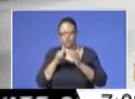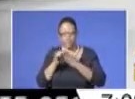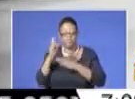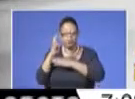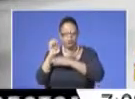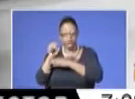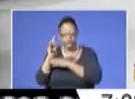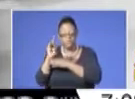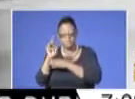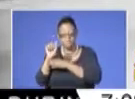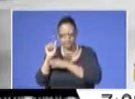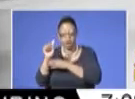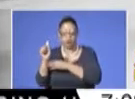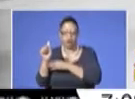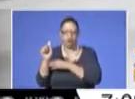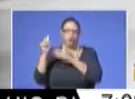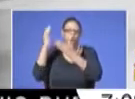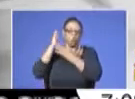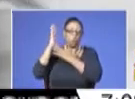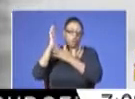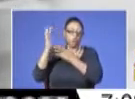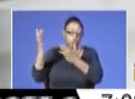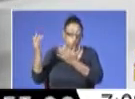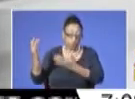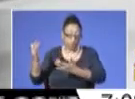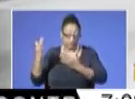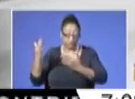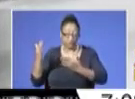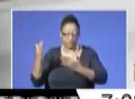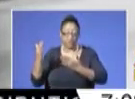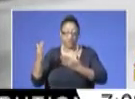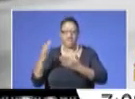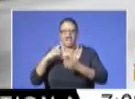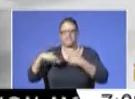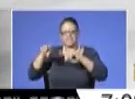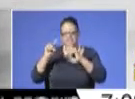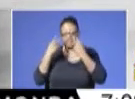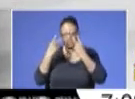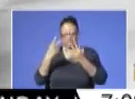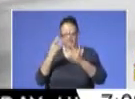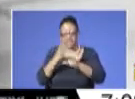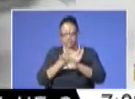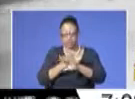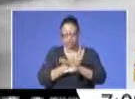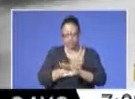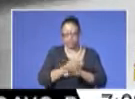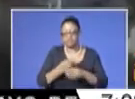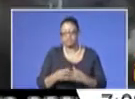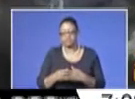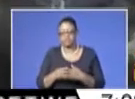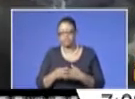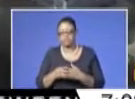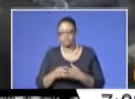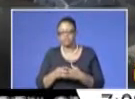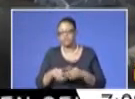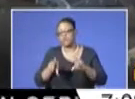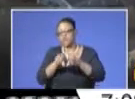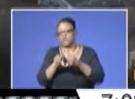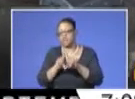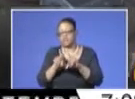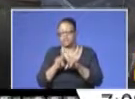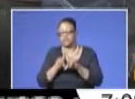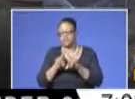delay the opening until market conditions improve. So I understand what they're doing. Also making